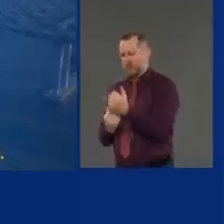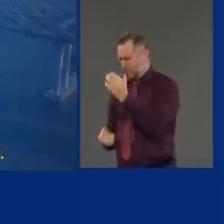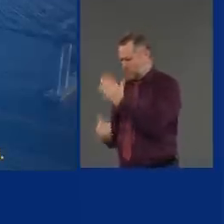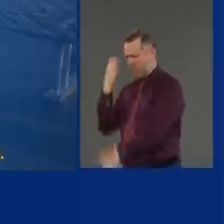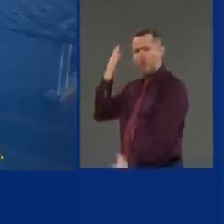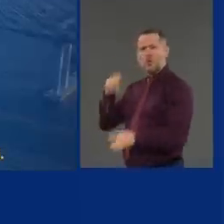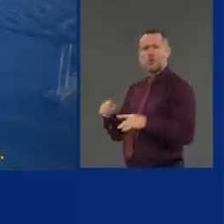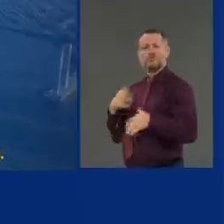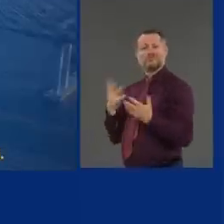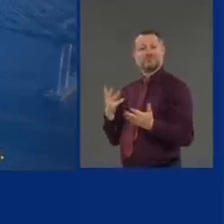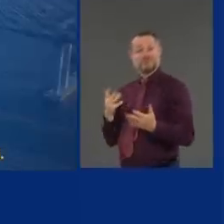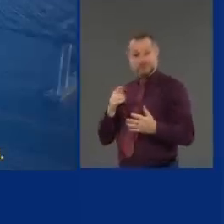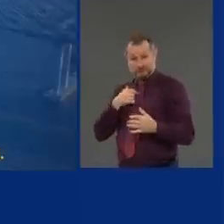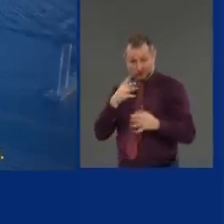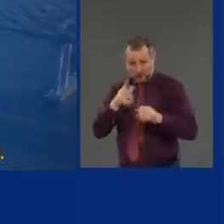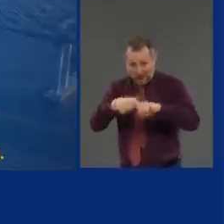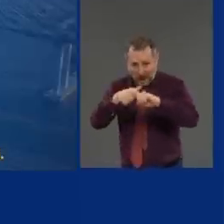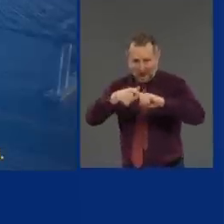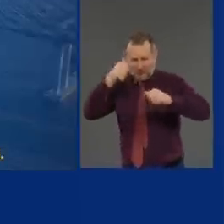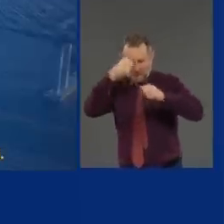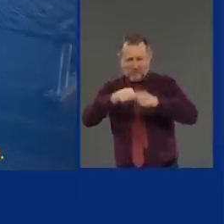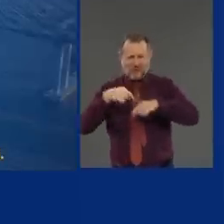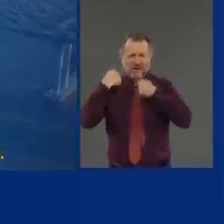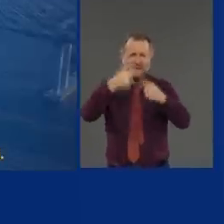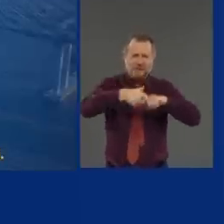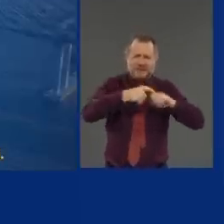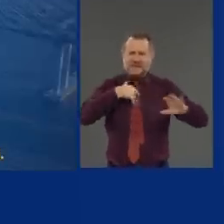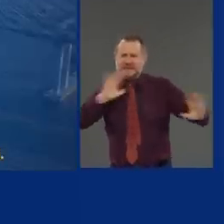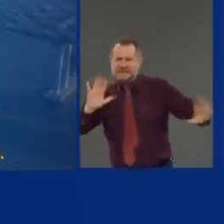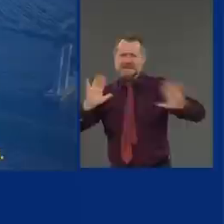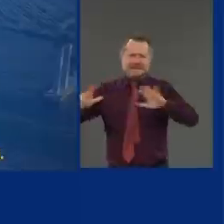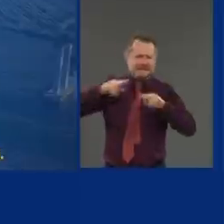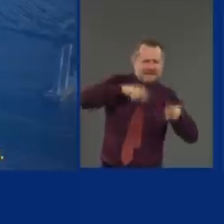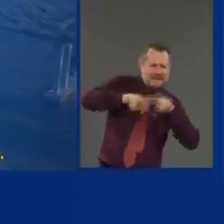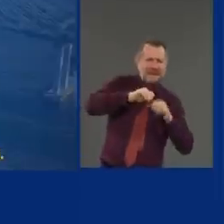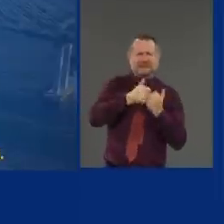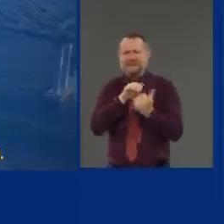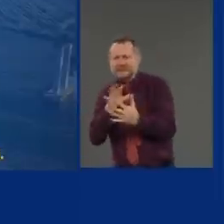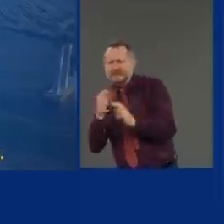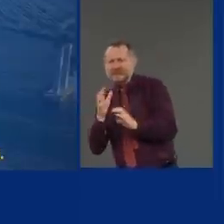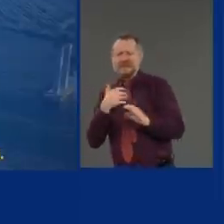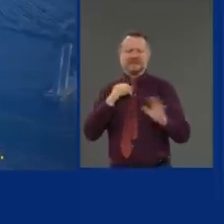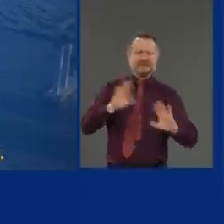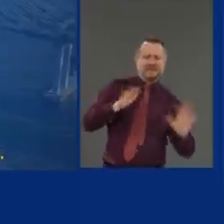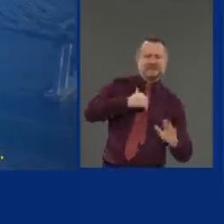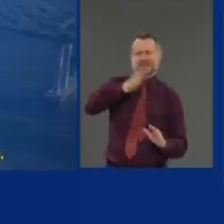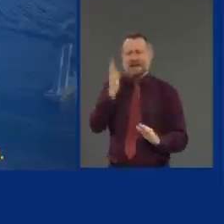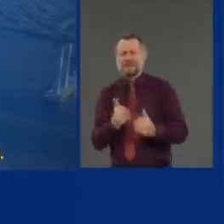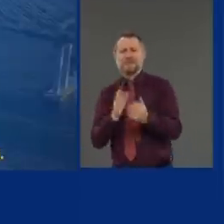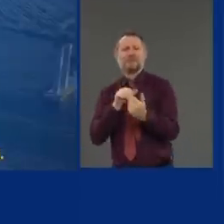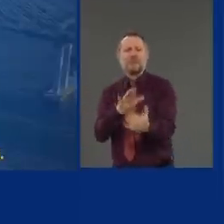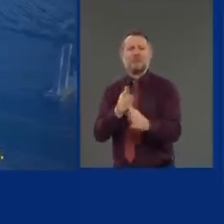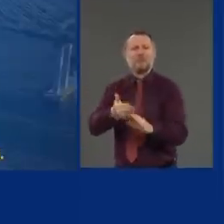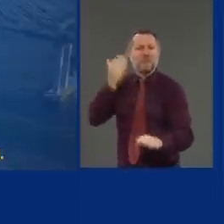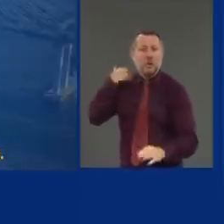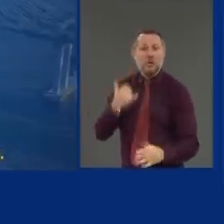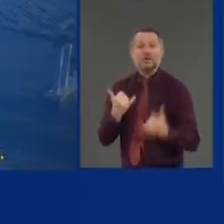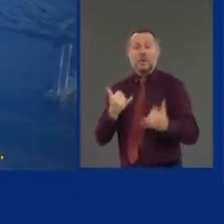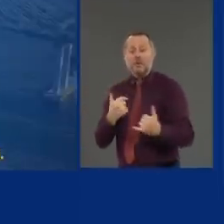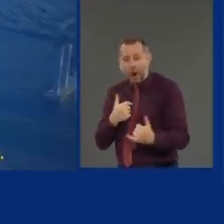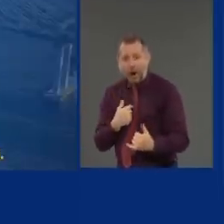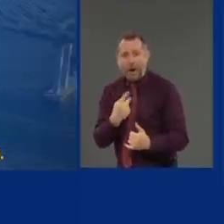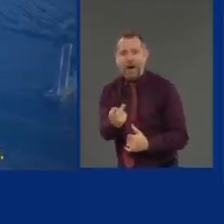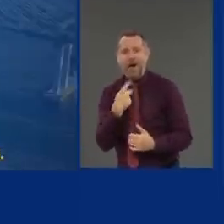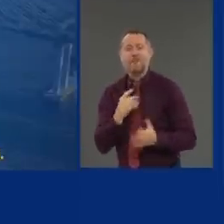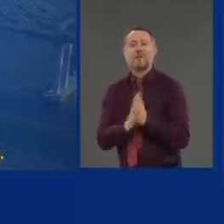we reflected, we dealt with a crisis that we've never dealt with before, and now we're stronger, and now we're smarter,